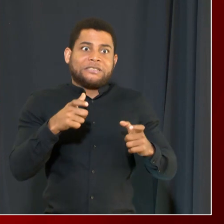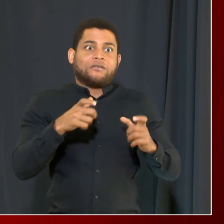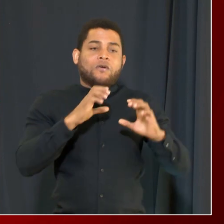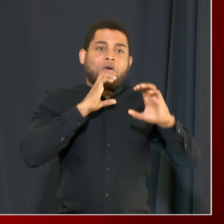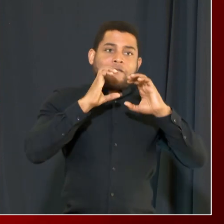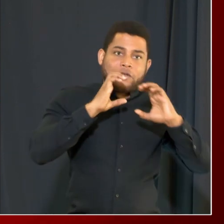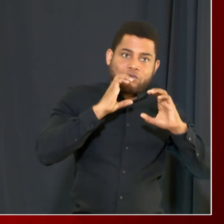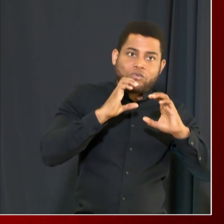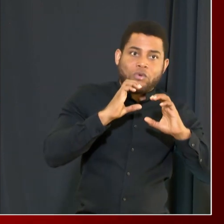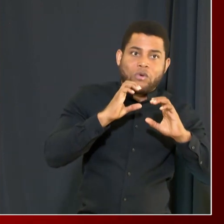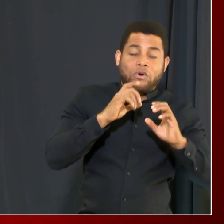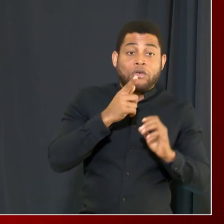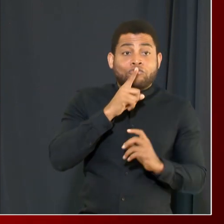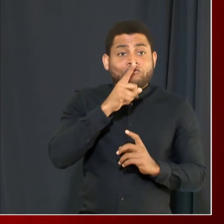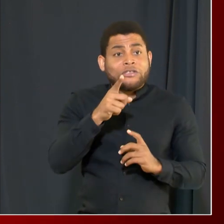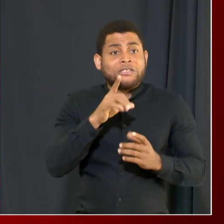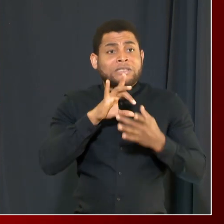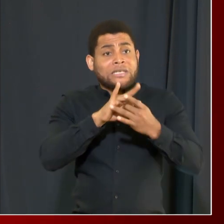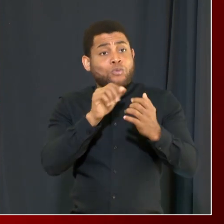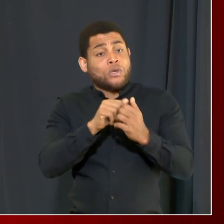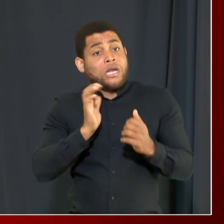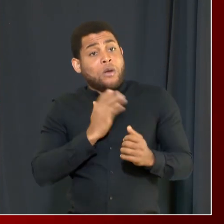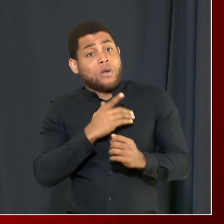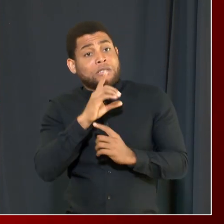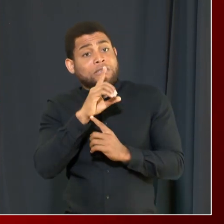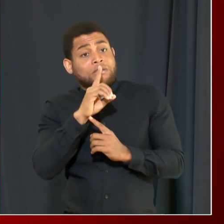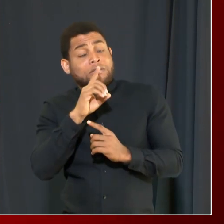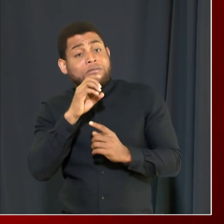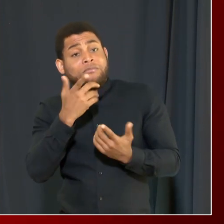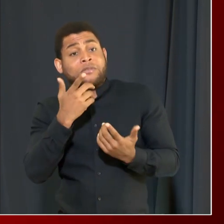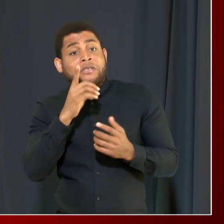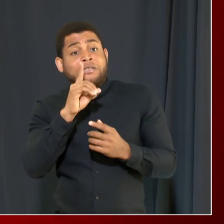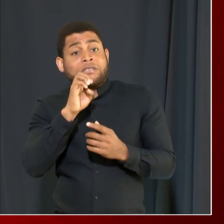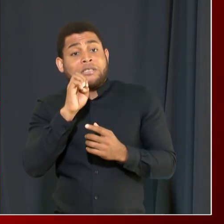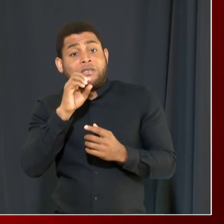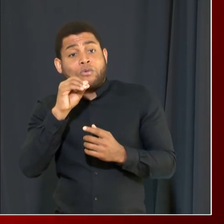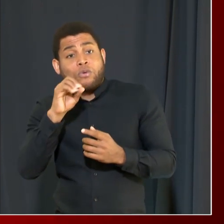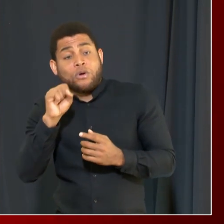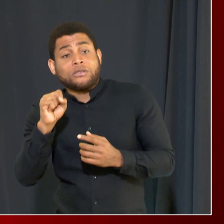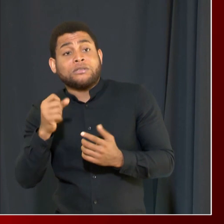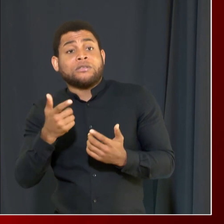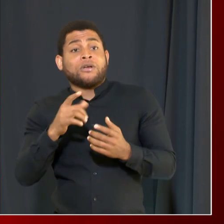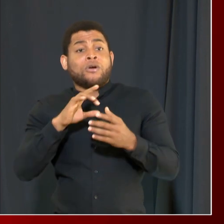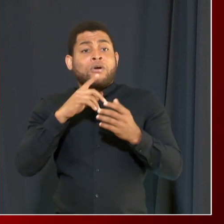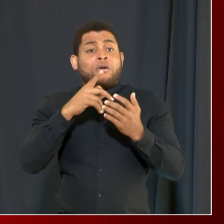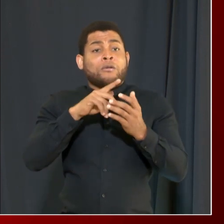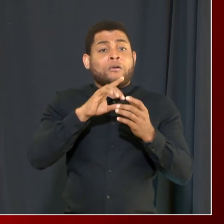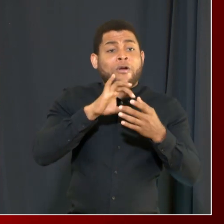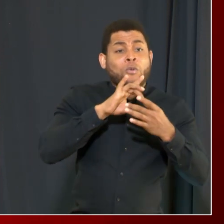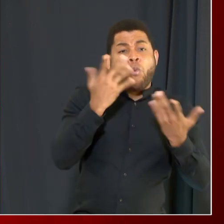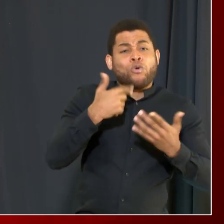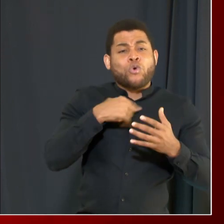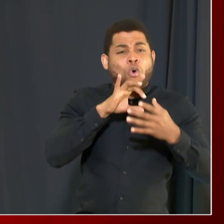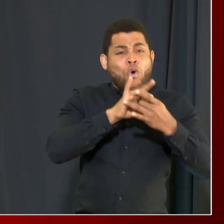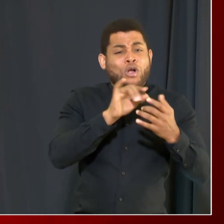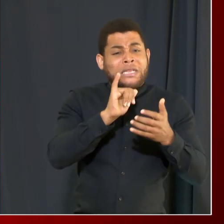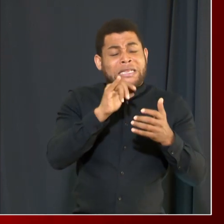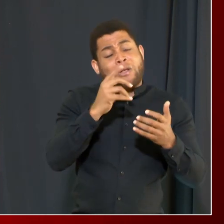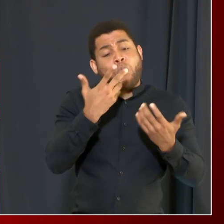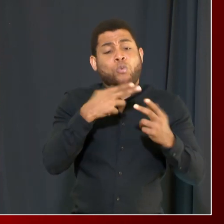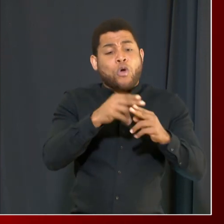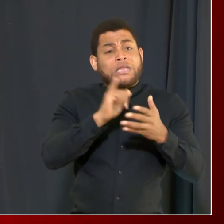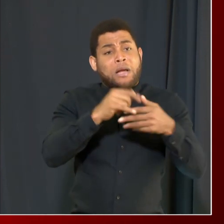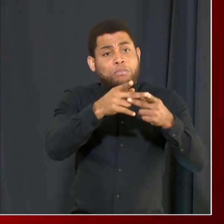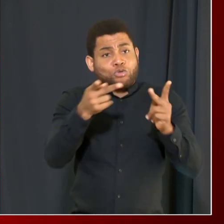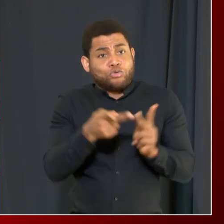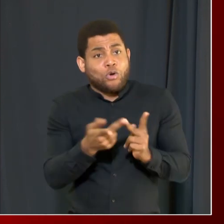code and also our underlying DC rules around what we declare to be a position relative to a criminal background